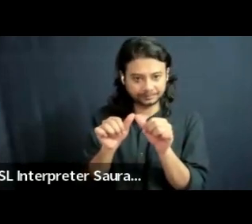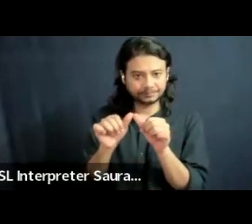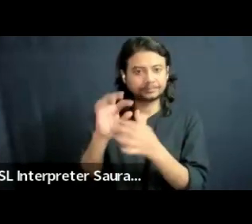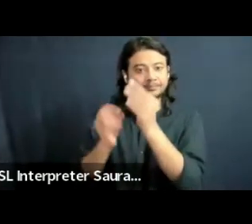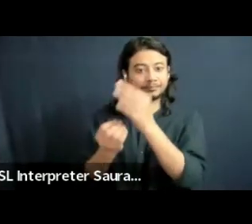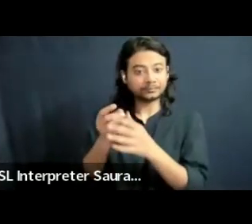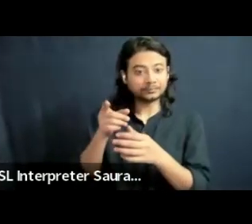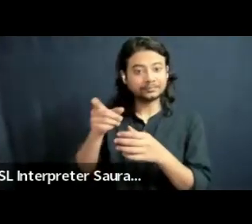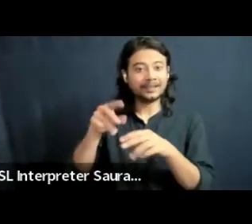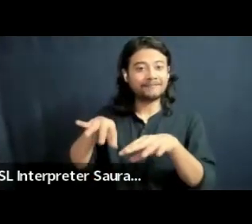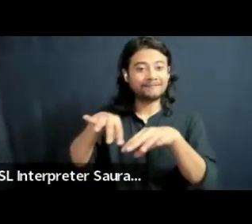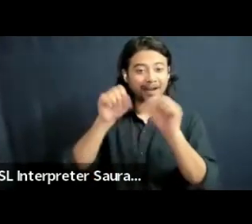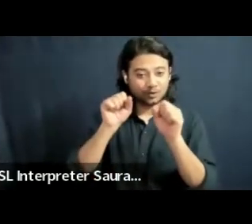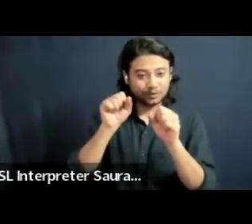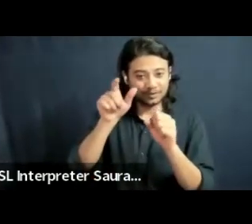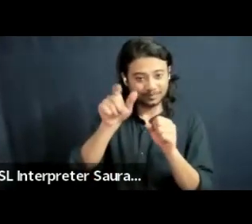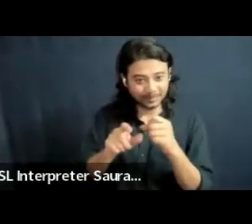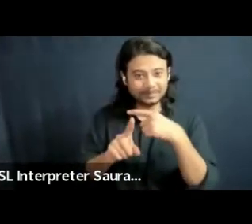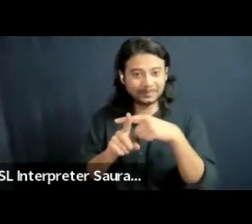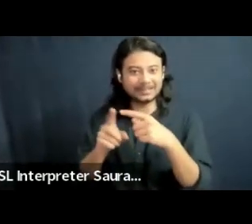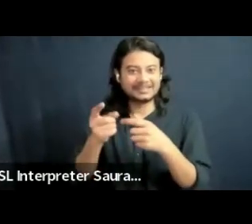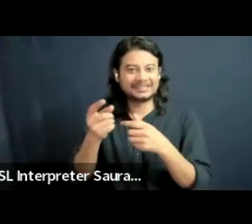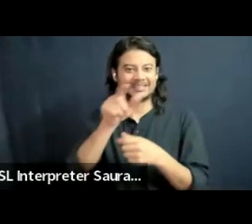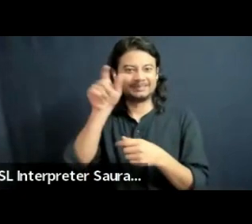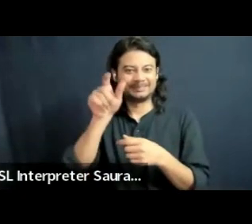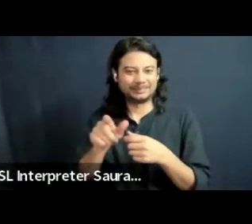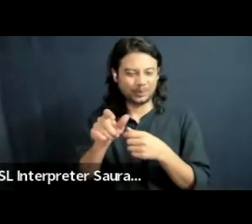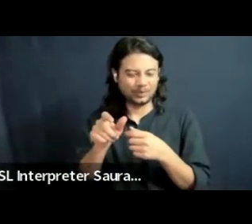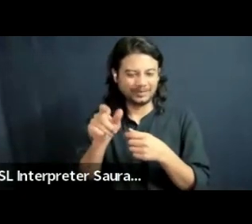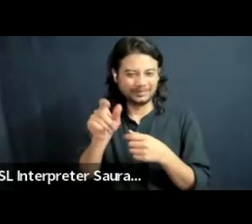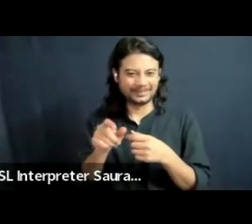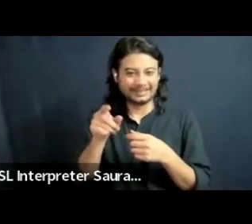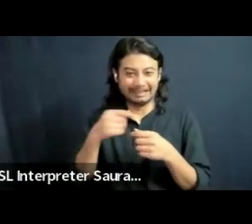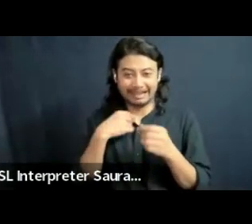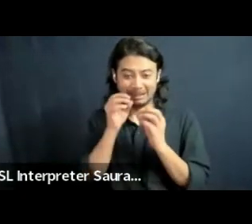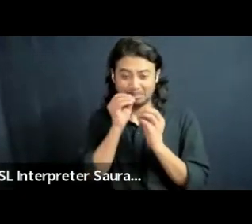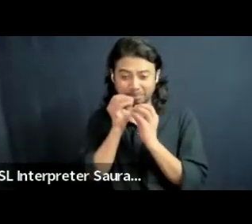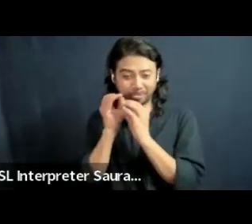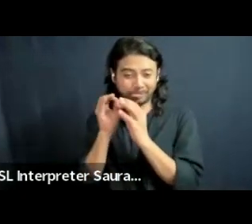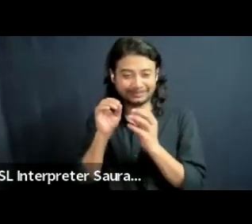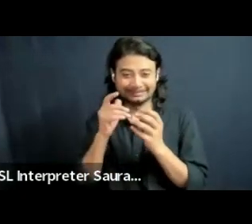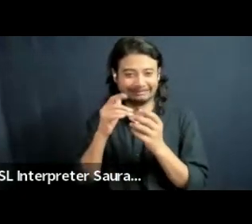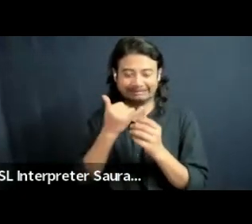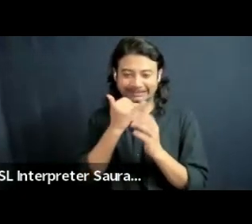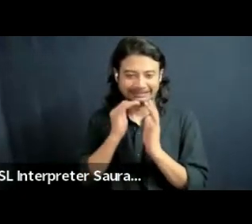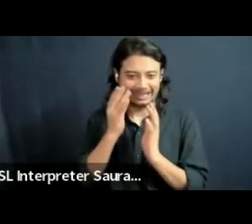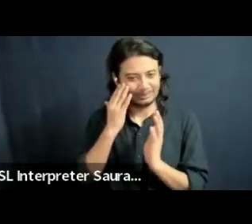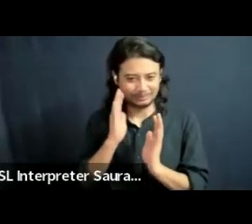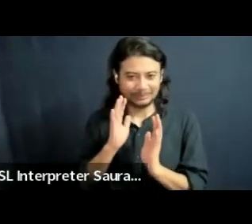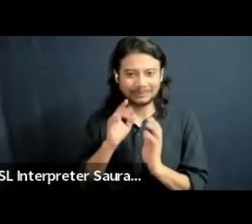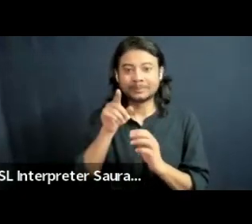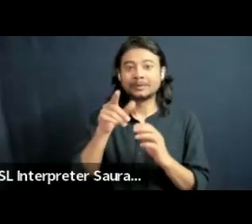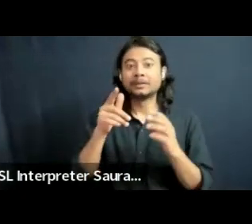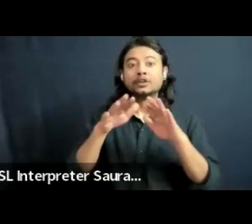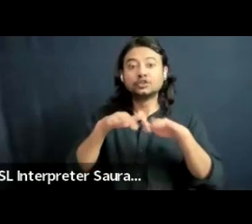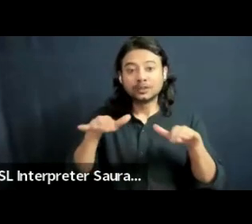ASTHA. I'm sure I'm probably not pronouncing it correctly, a community-based non-governmental organization that works with children and disabilities